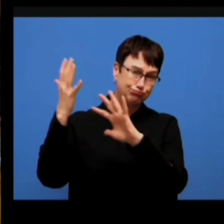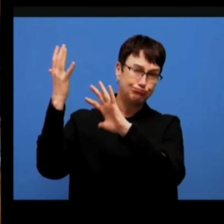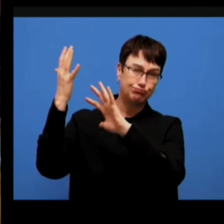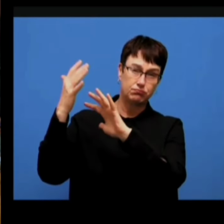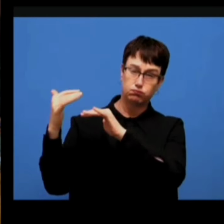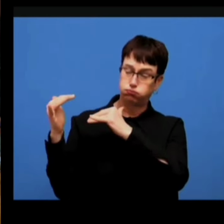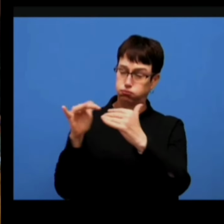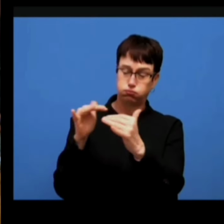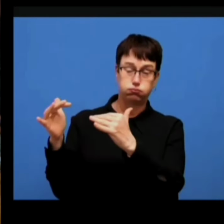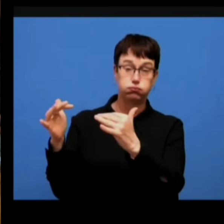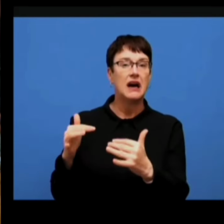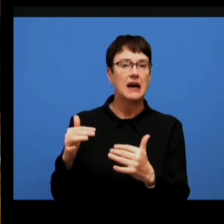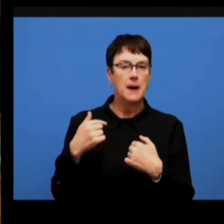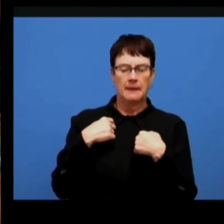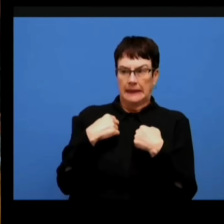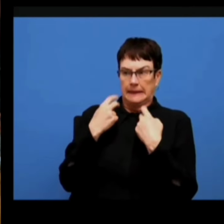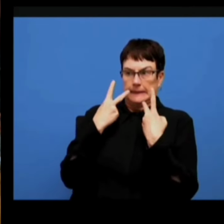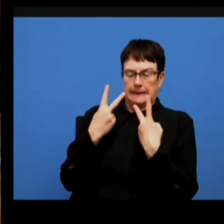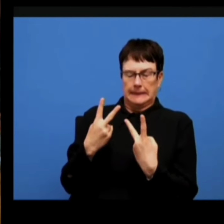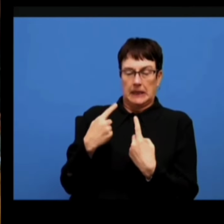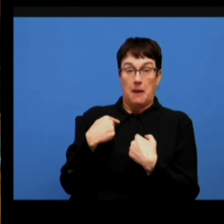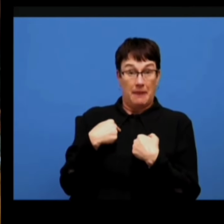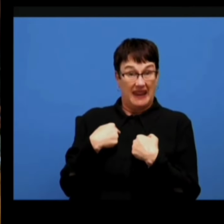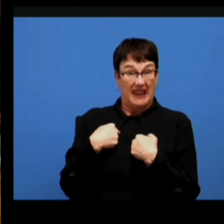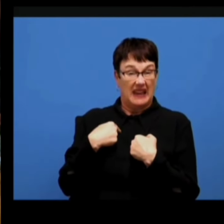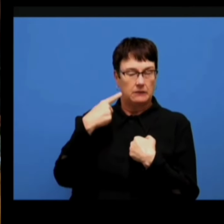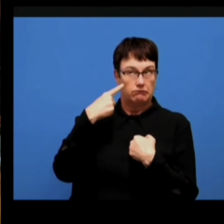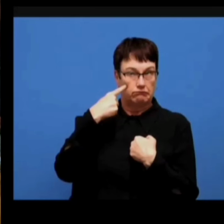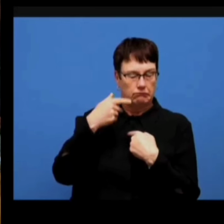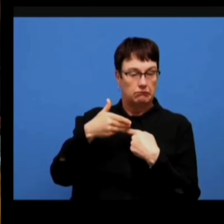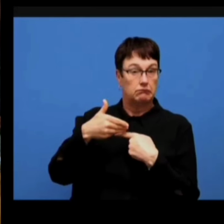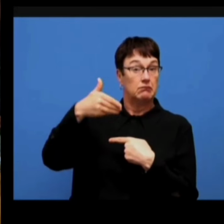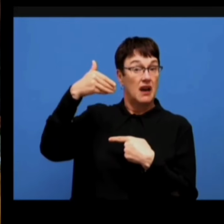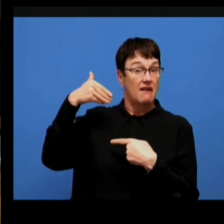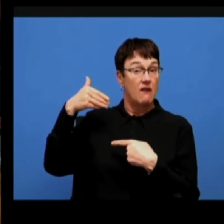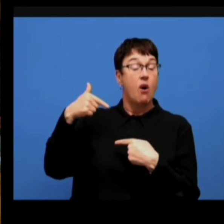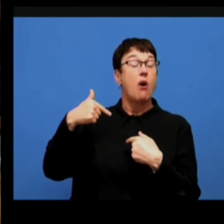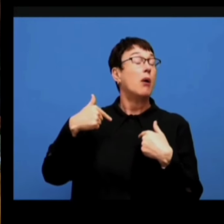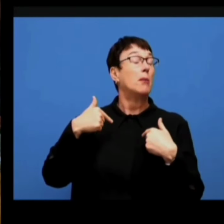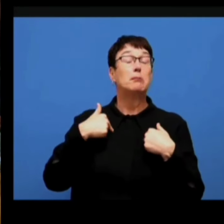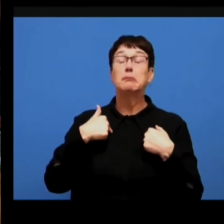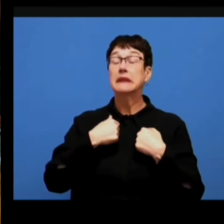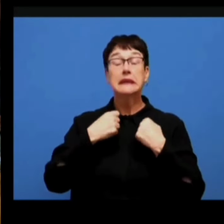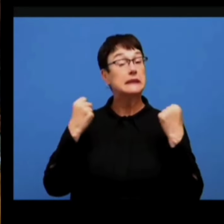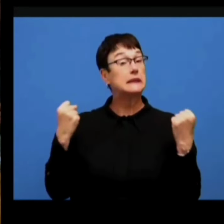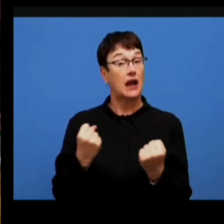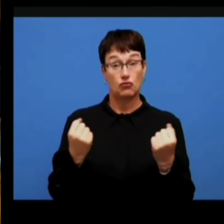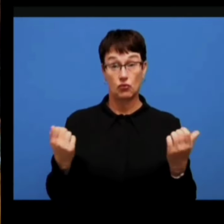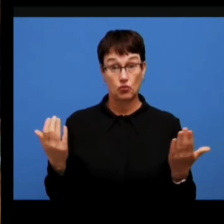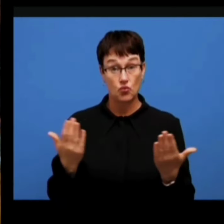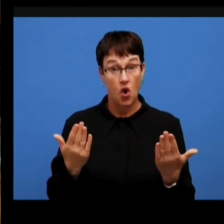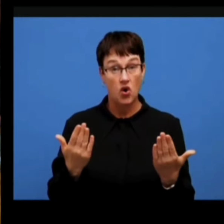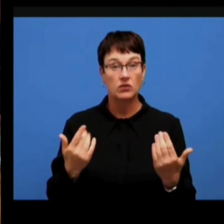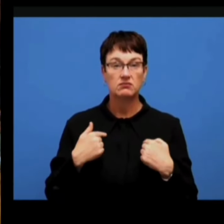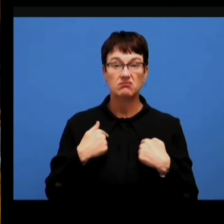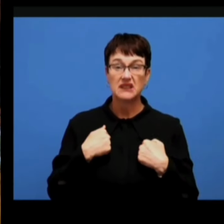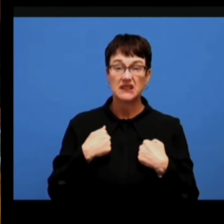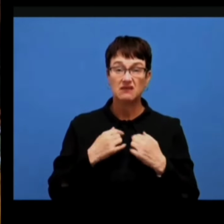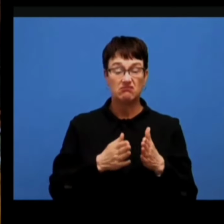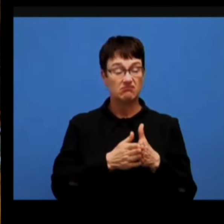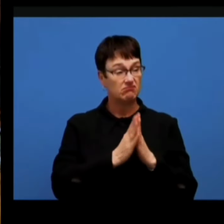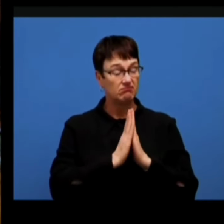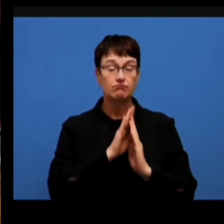of women victims to face the two sides and ask for